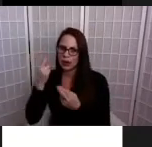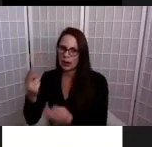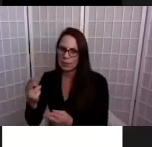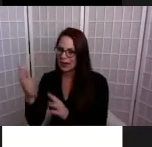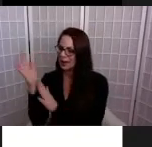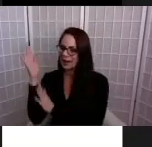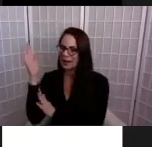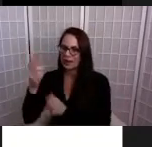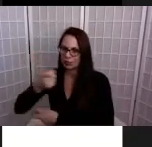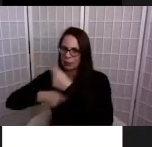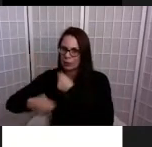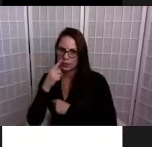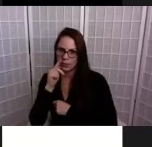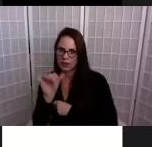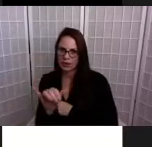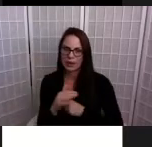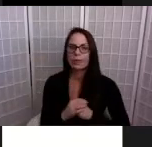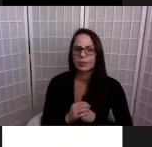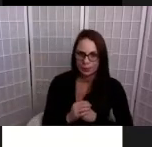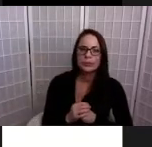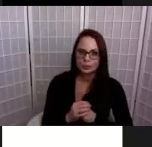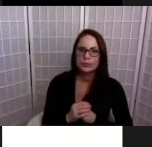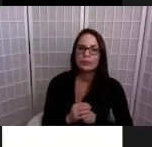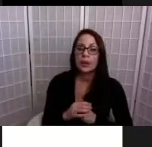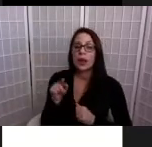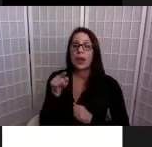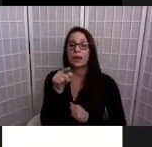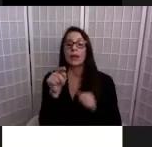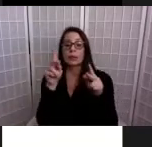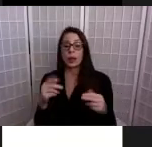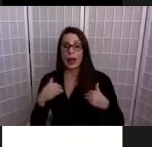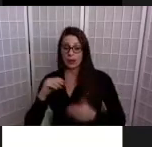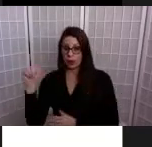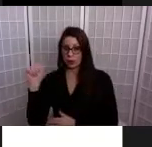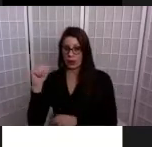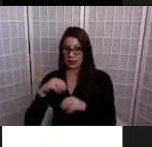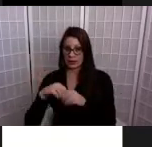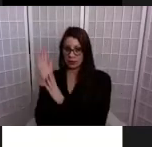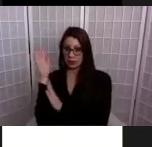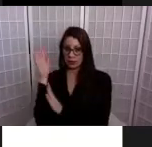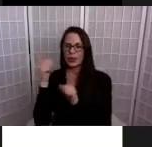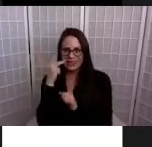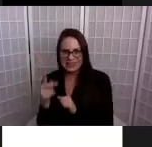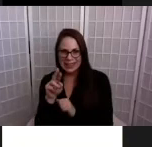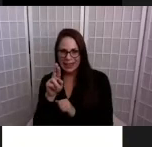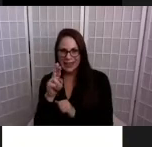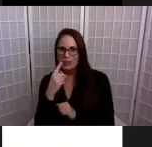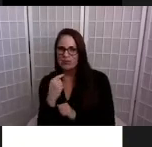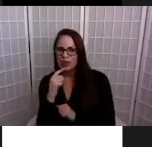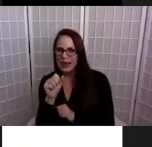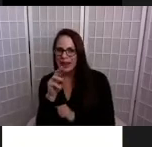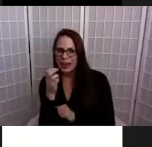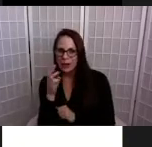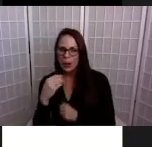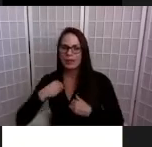that. So here is someone who has arthritis in their wrist. And again, you can see the red arrow where there's bone rubbing against bone. There's